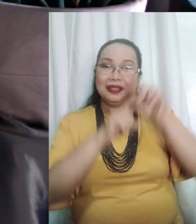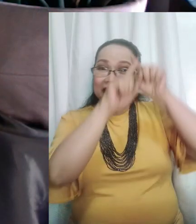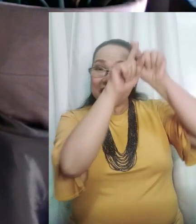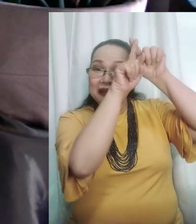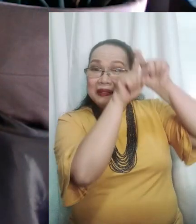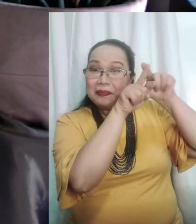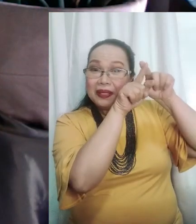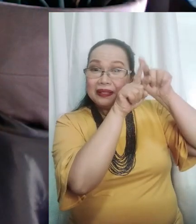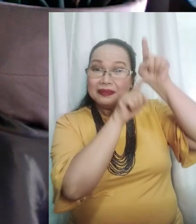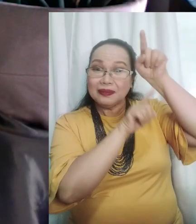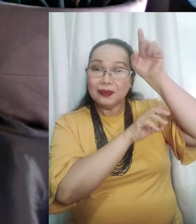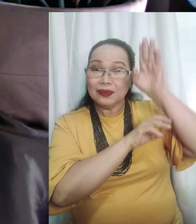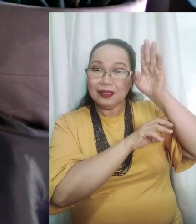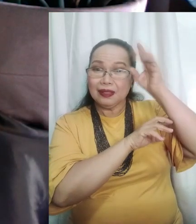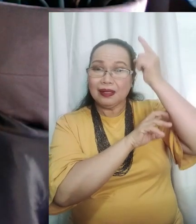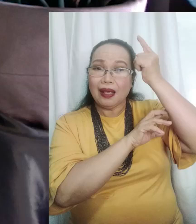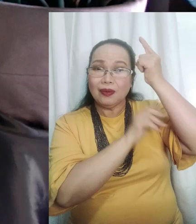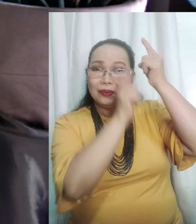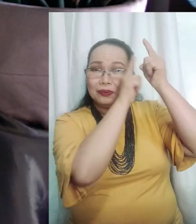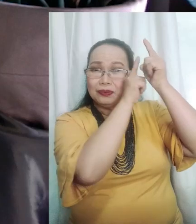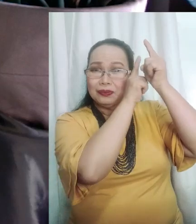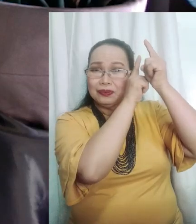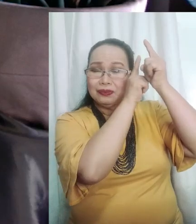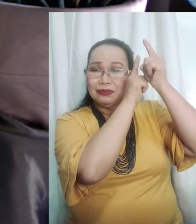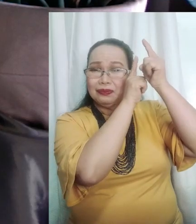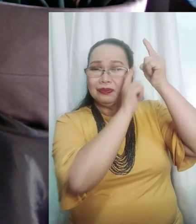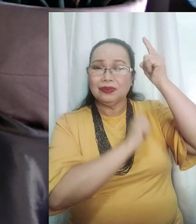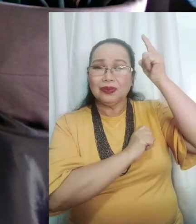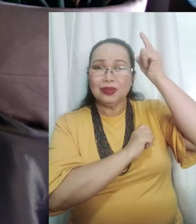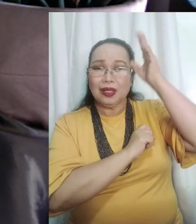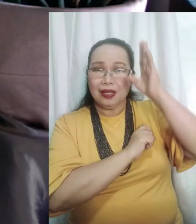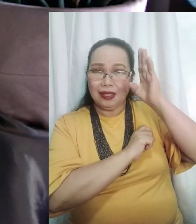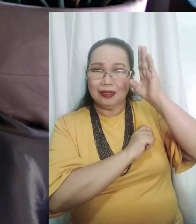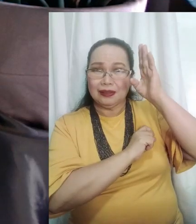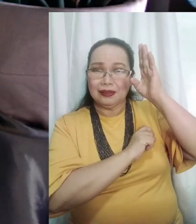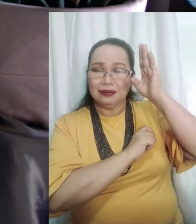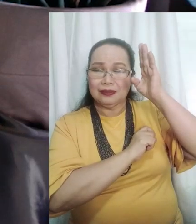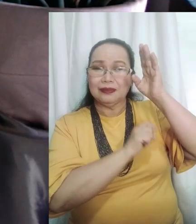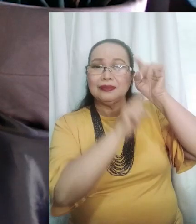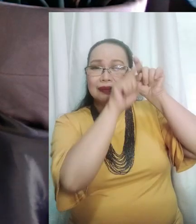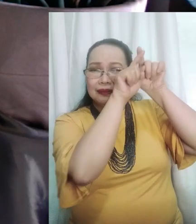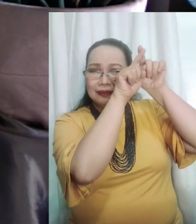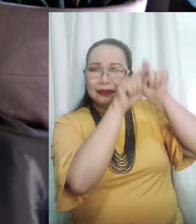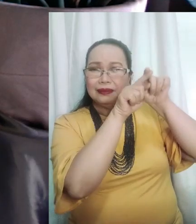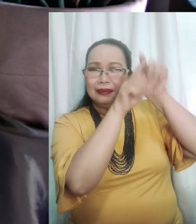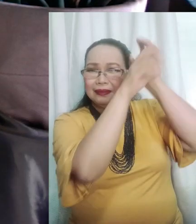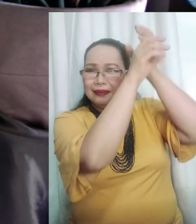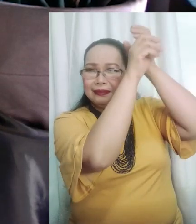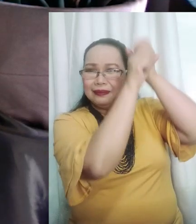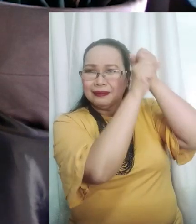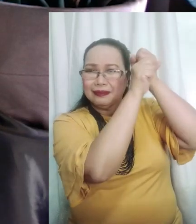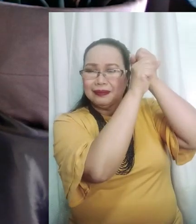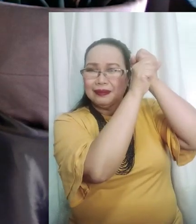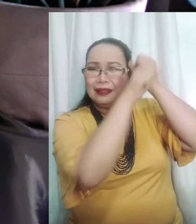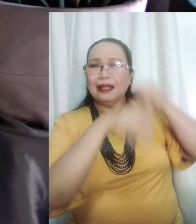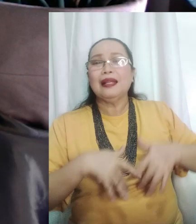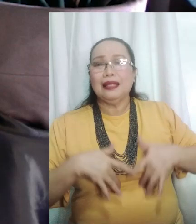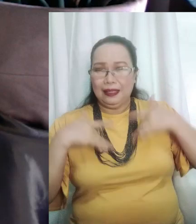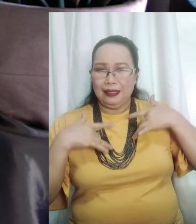to depend on Him alone. Not only when you need Him, but to depend on Him for